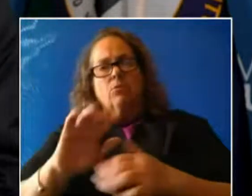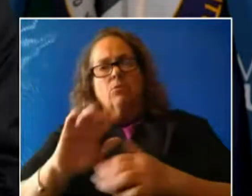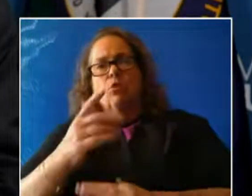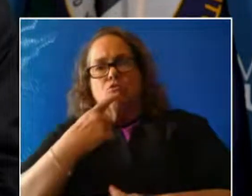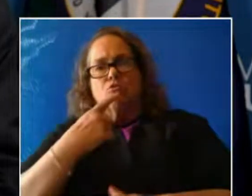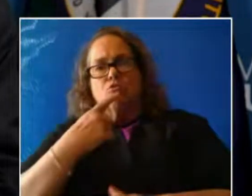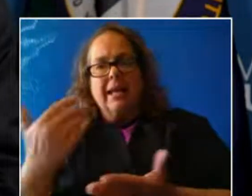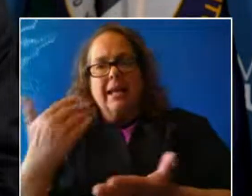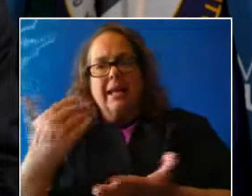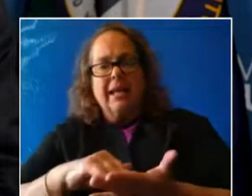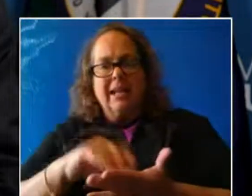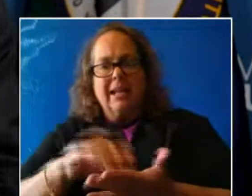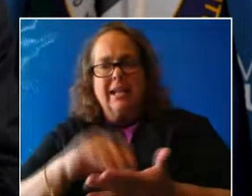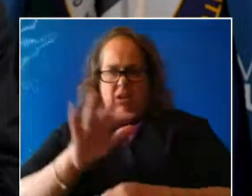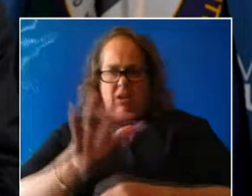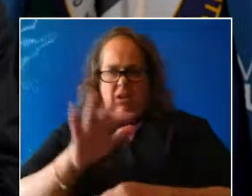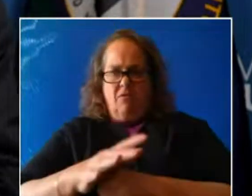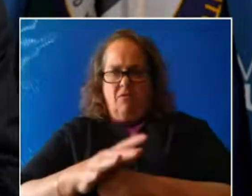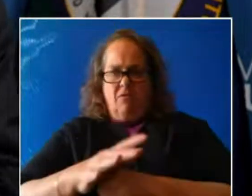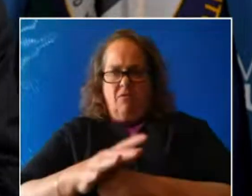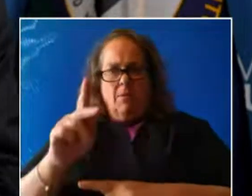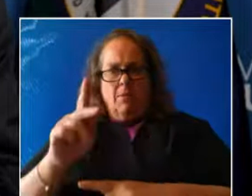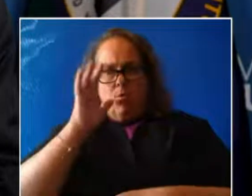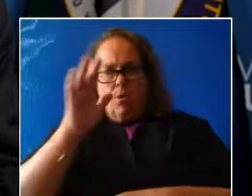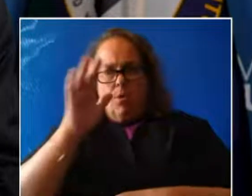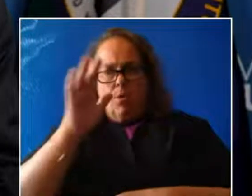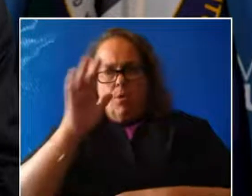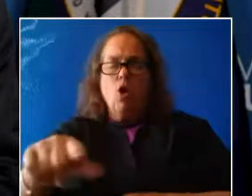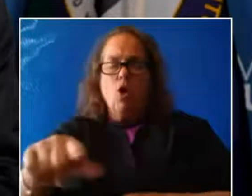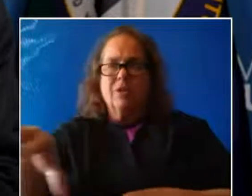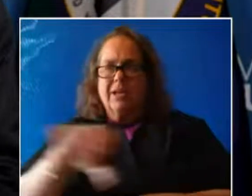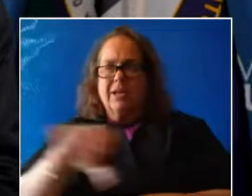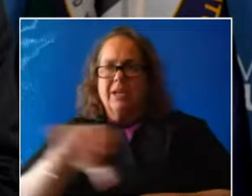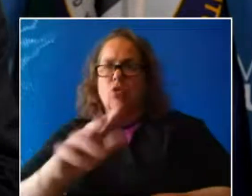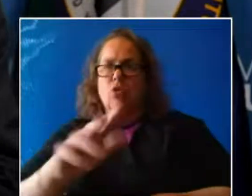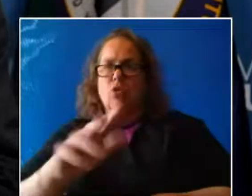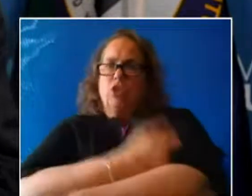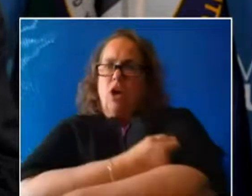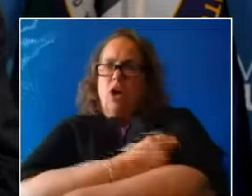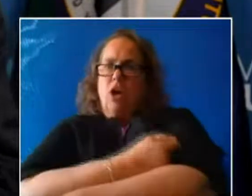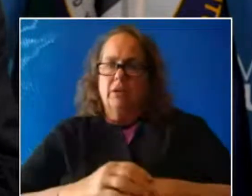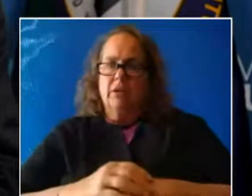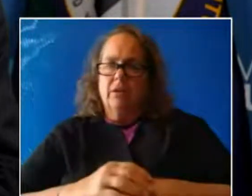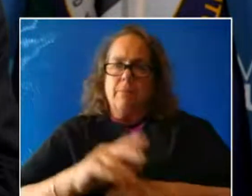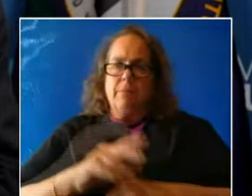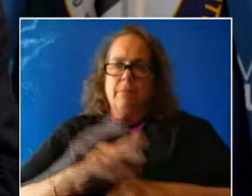would go out and take that shot of hope. Kimberly Keegi from